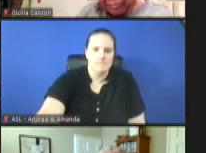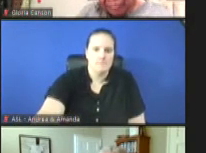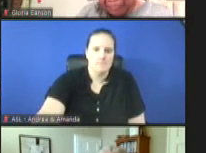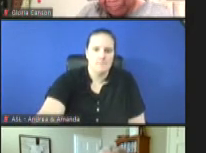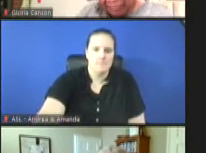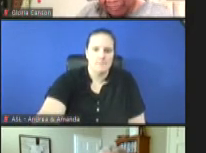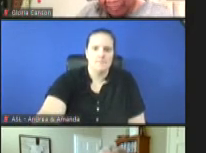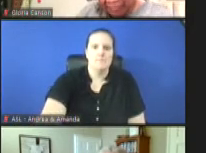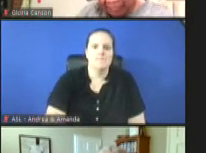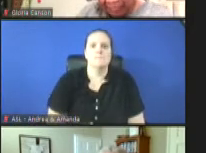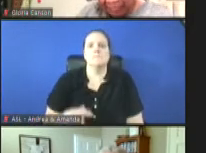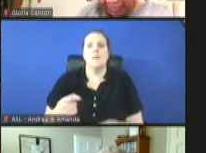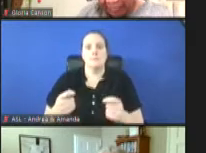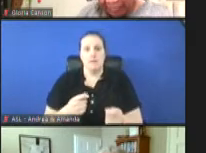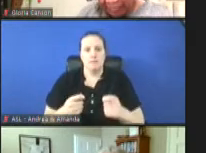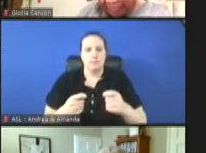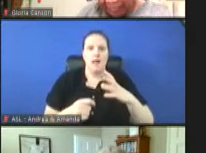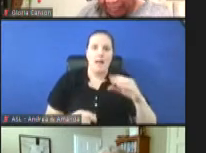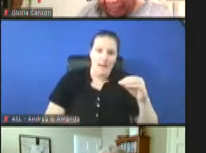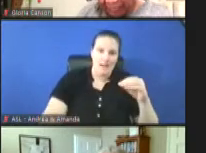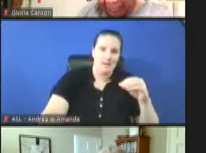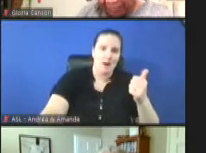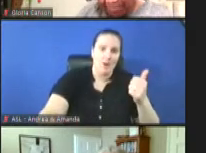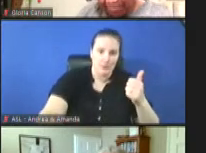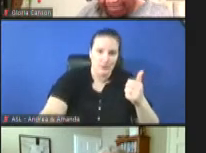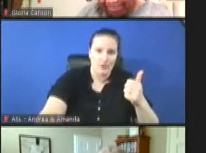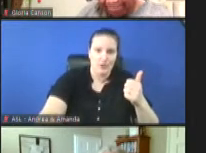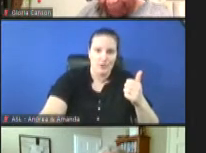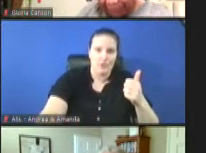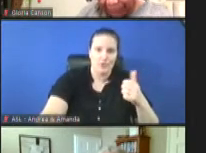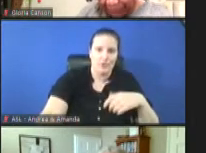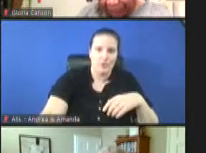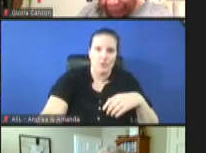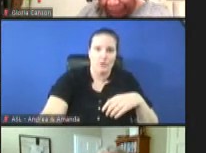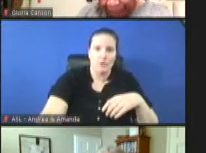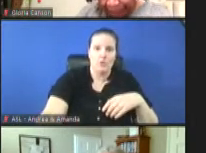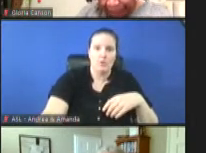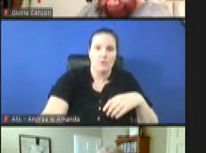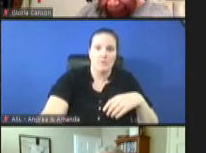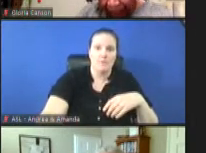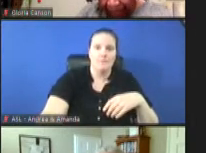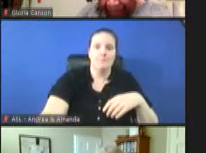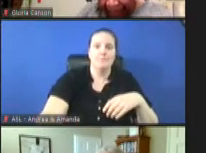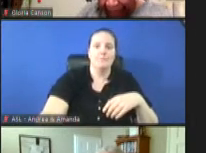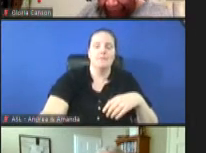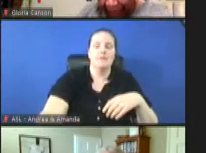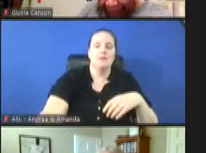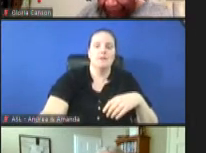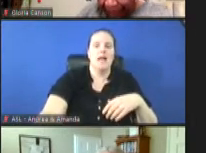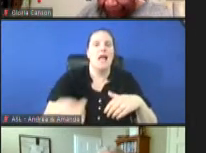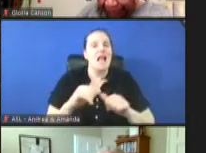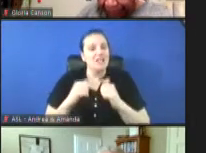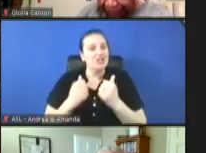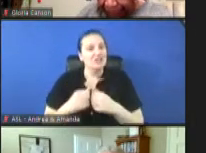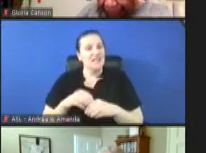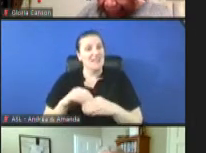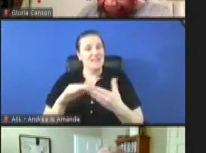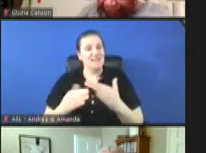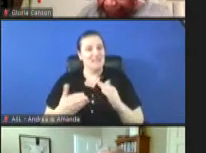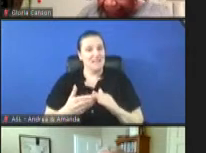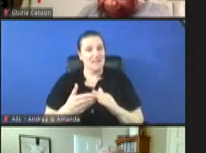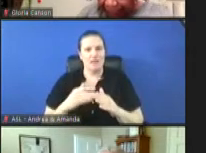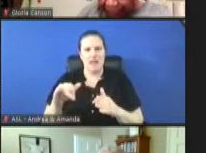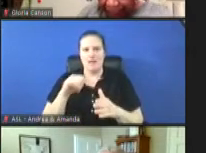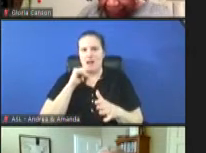management and other responsible agencies in the city that this is not happening behind